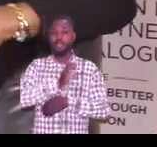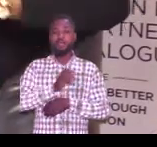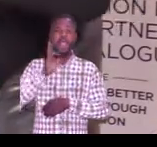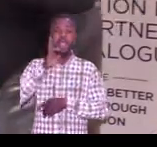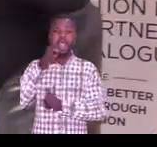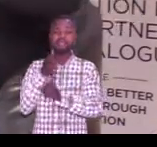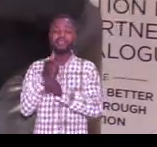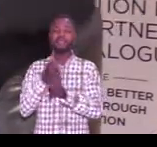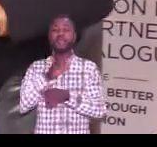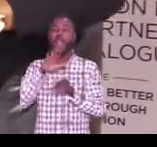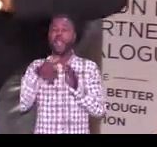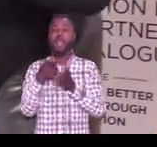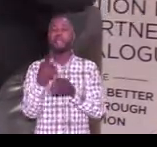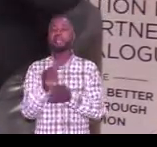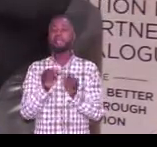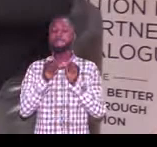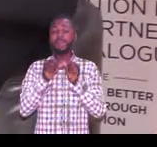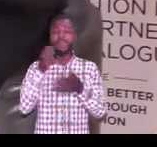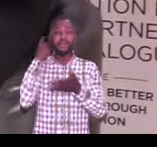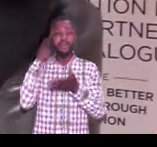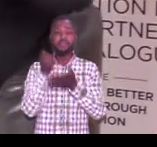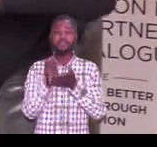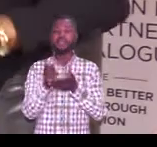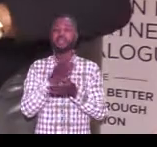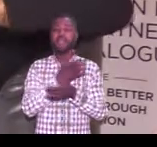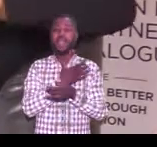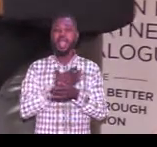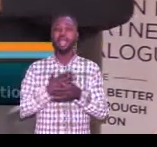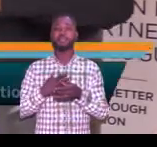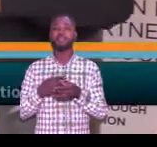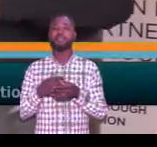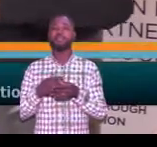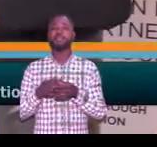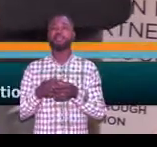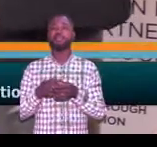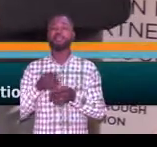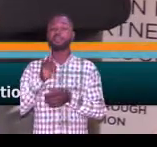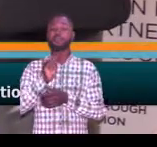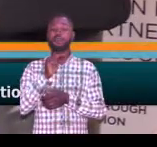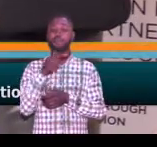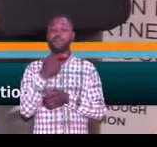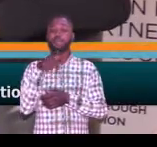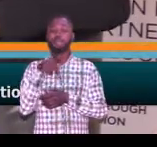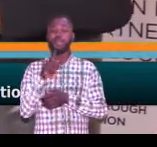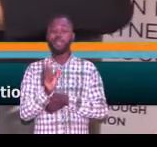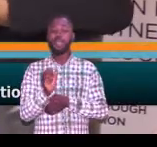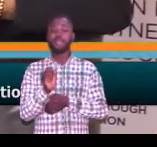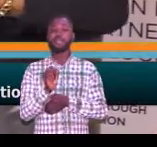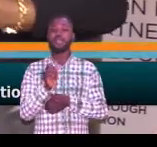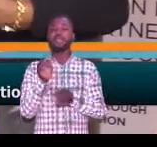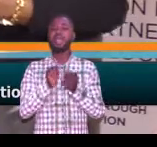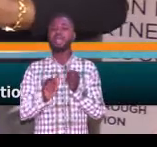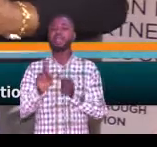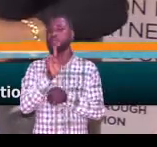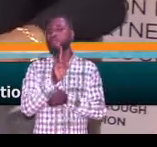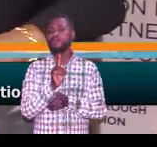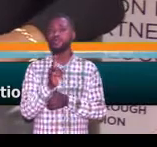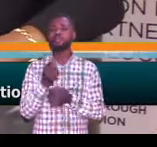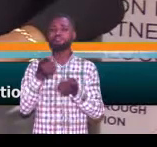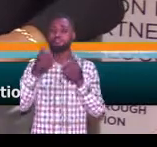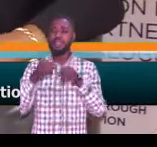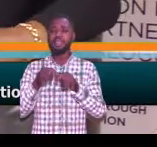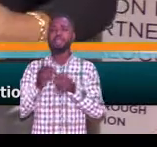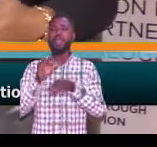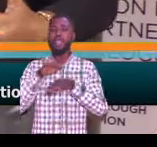herself, all the permanent secretary and permanent secretary tutors general, everybody came on